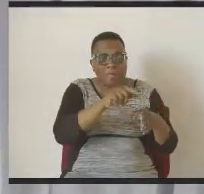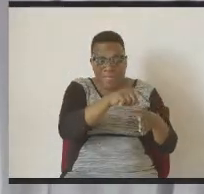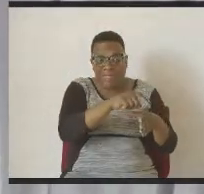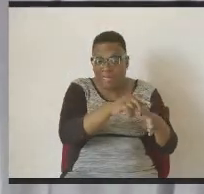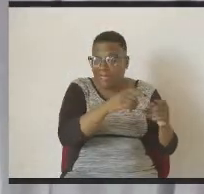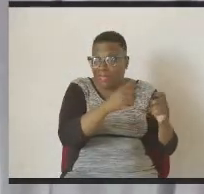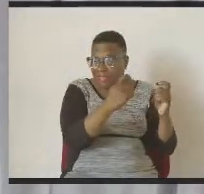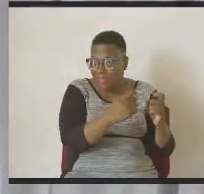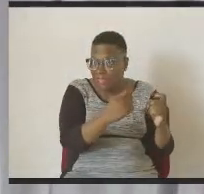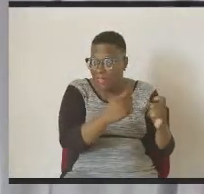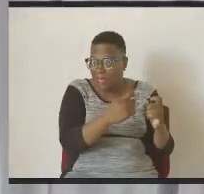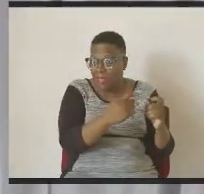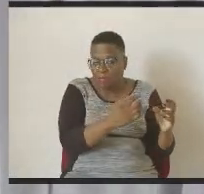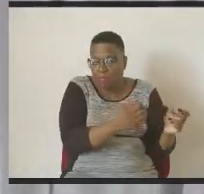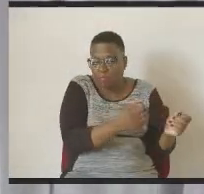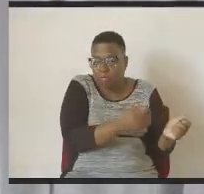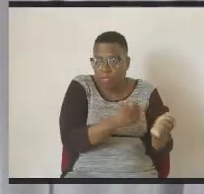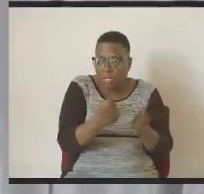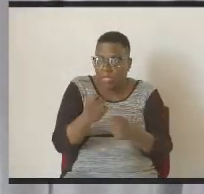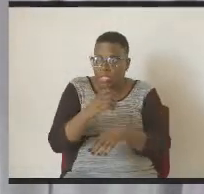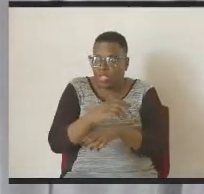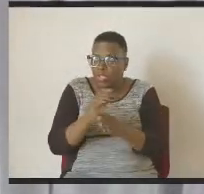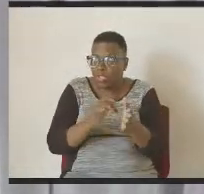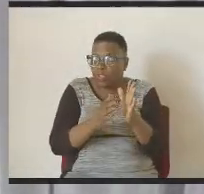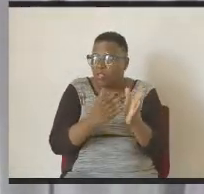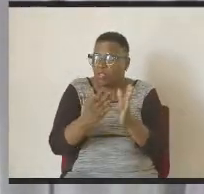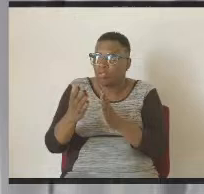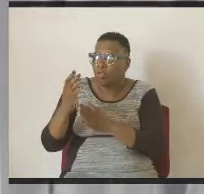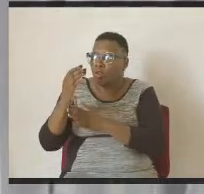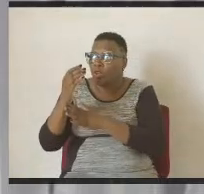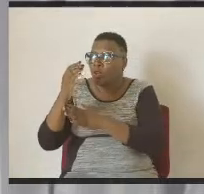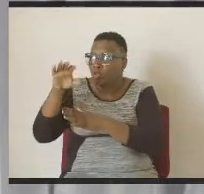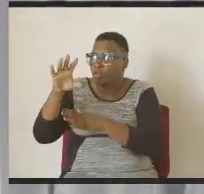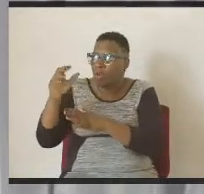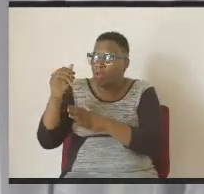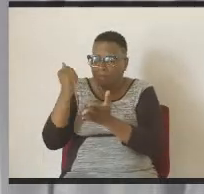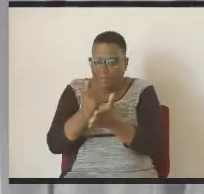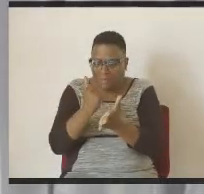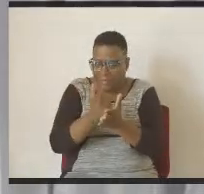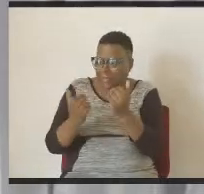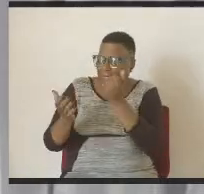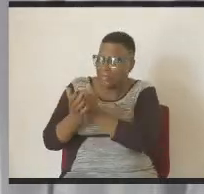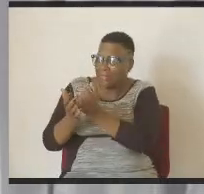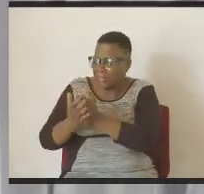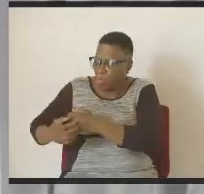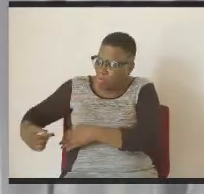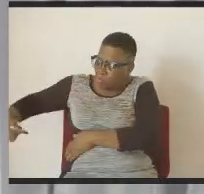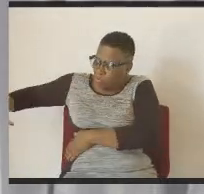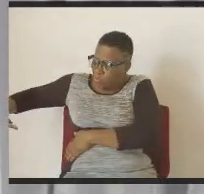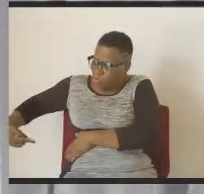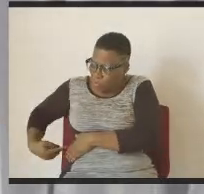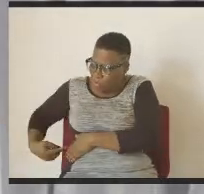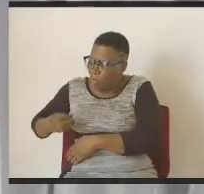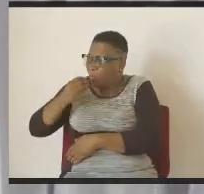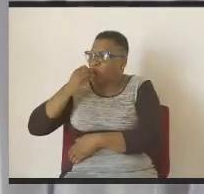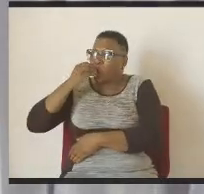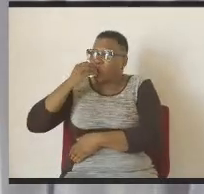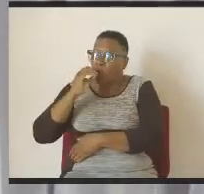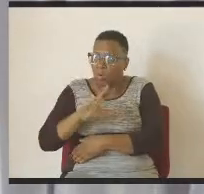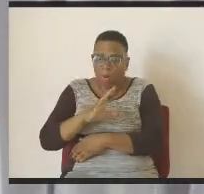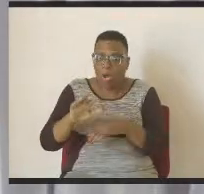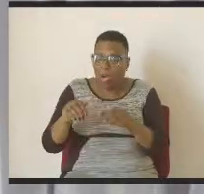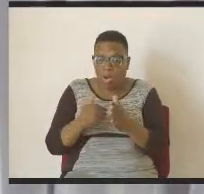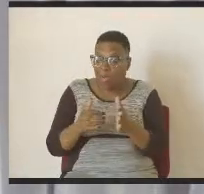of taking Jesus to the cross, nailing him, pushing, spearing him side, spitting, all of that.